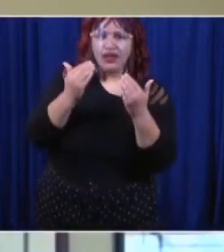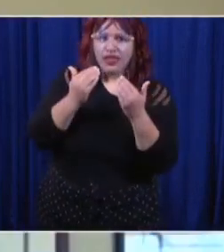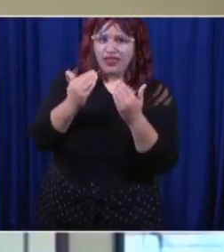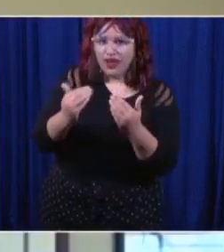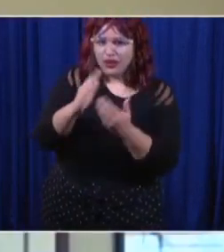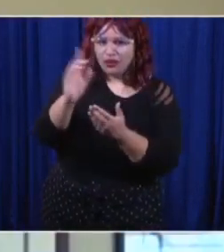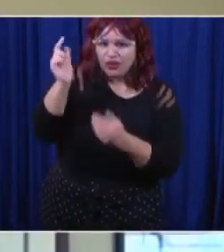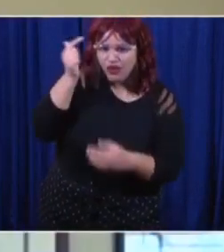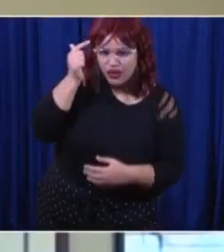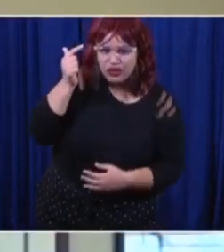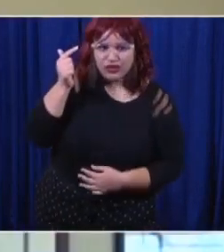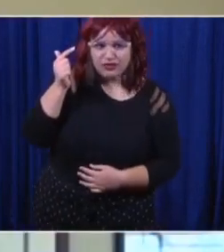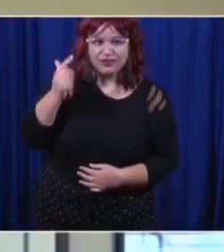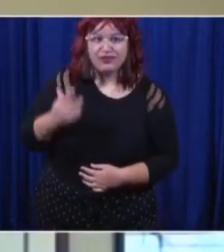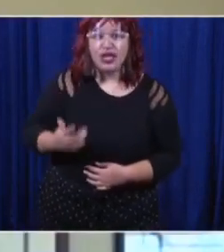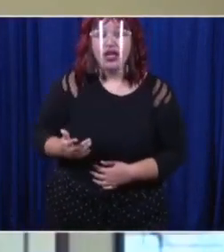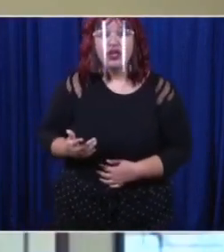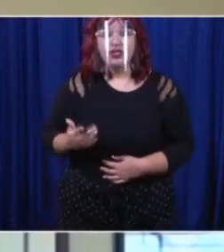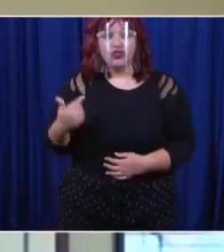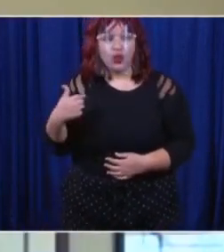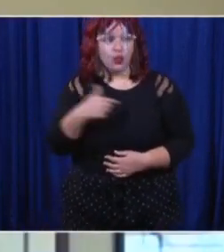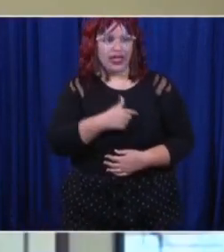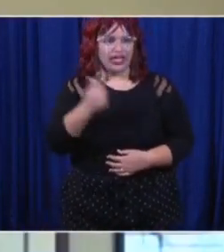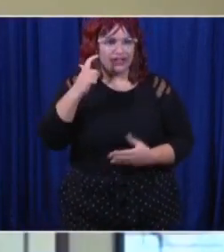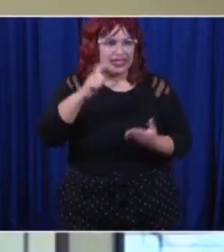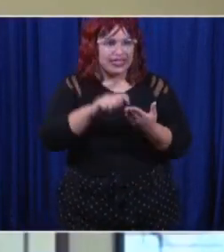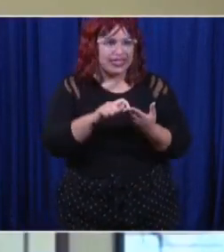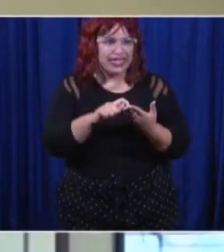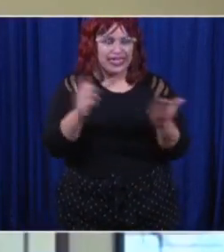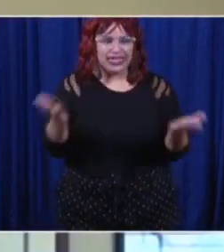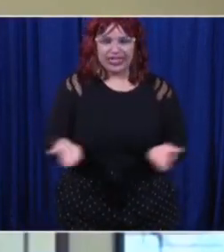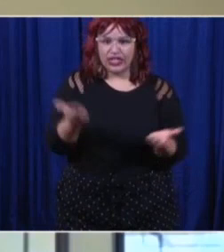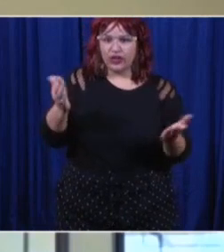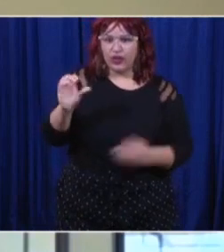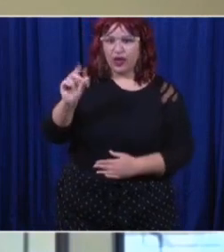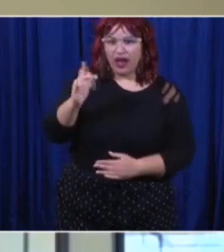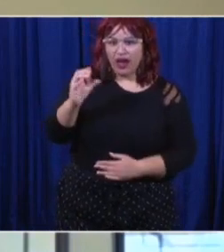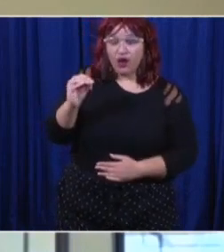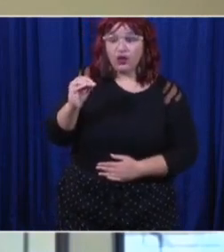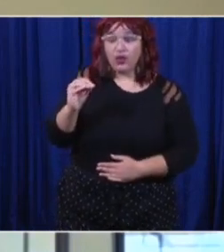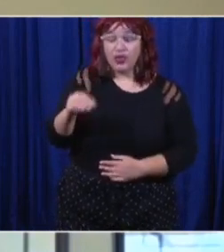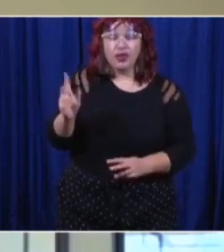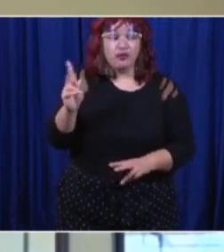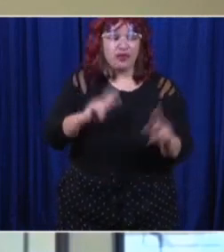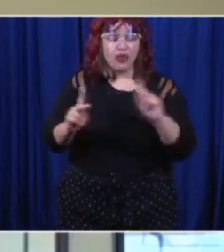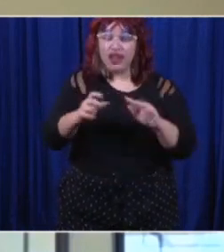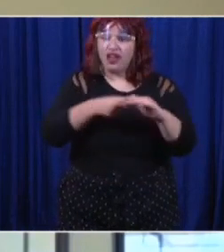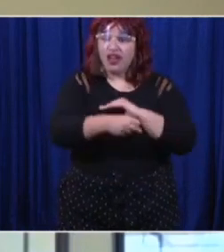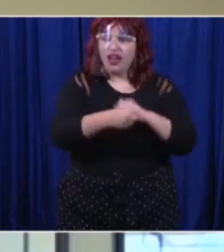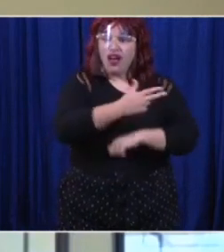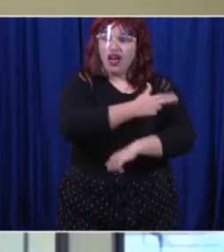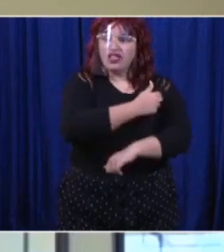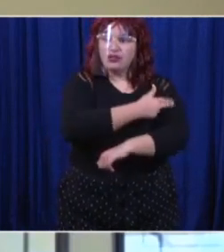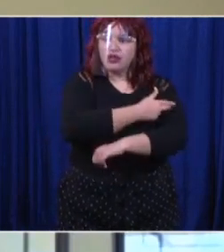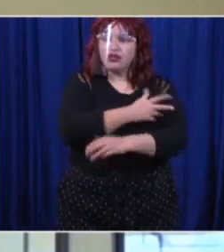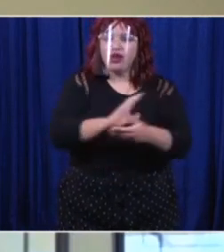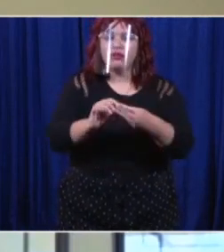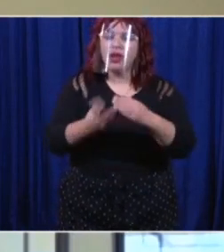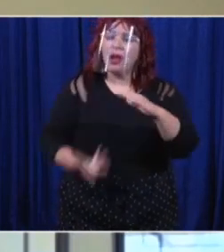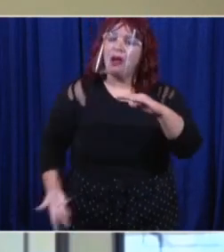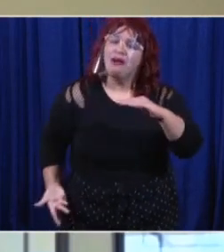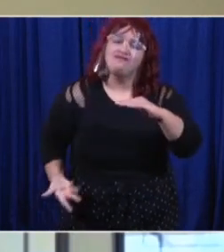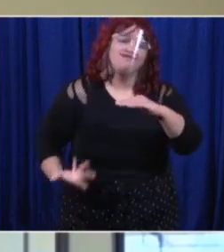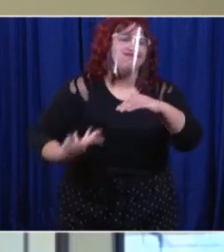an unprecedented spike in hospital utilization, and it is impacting all areas of the